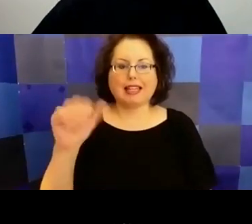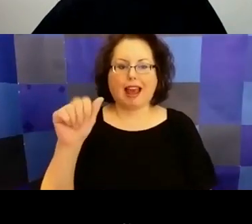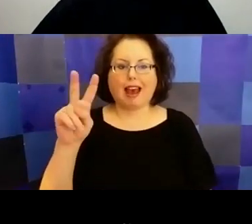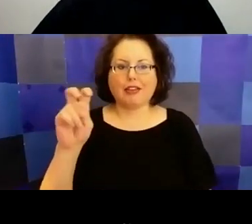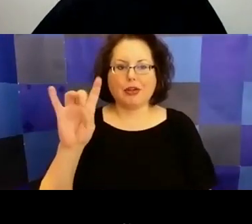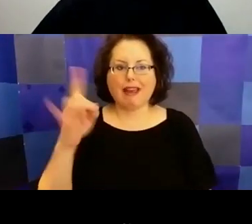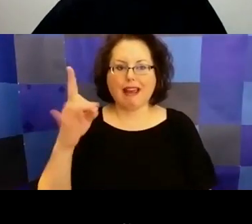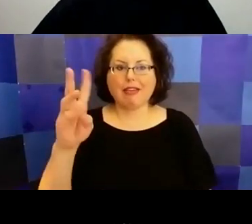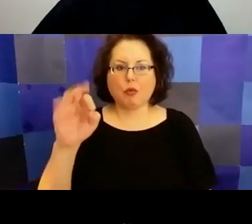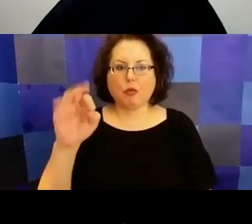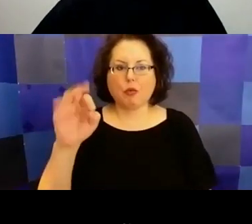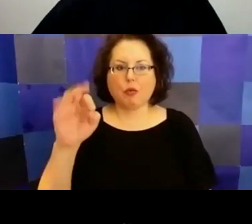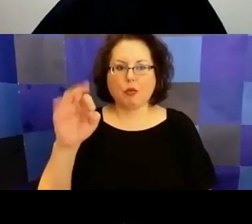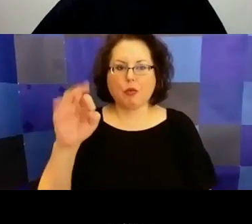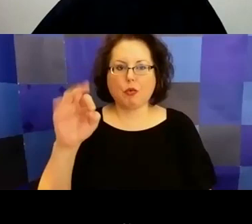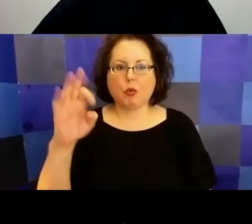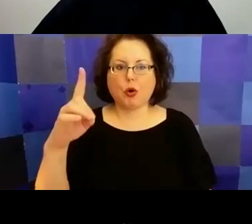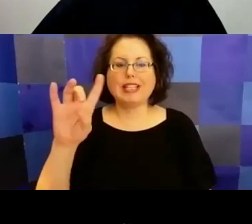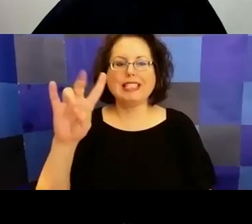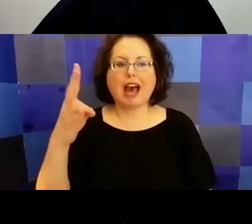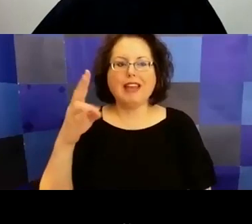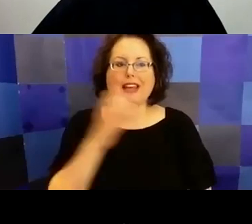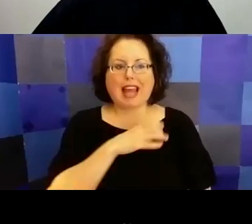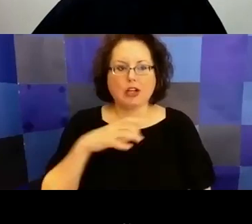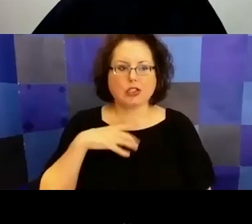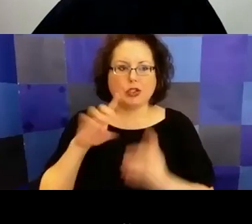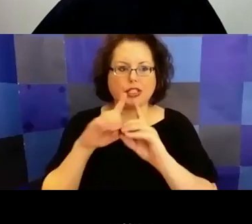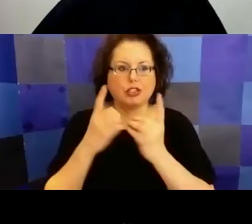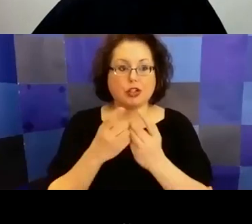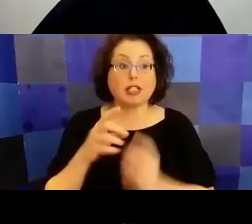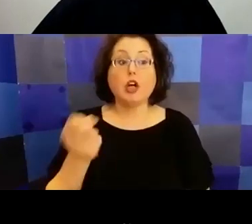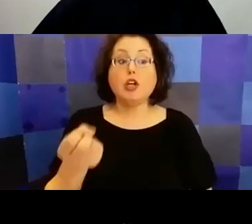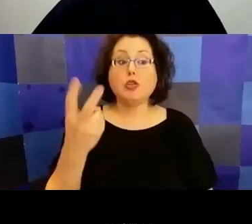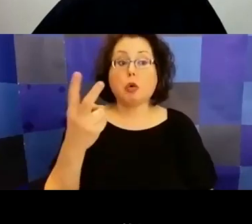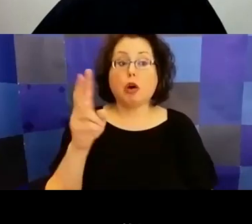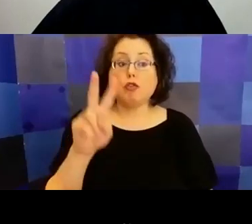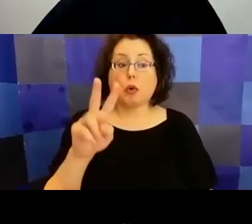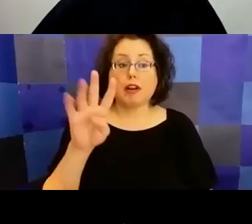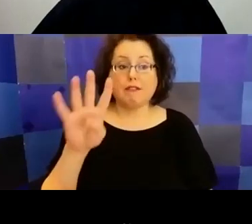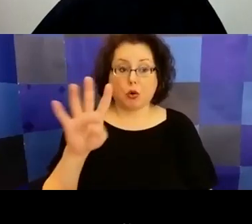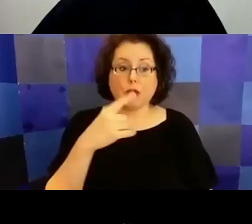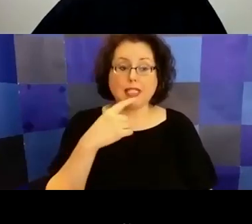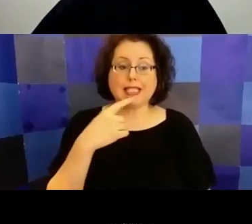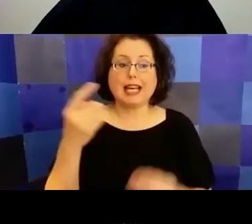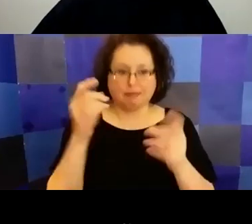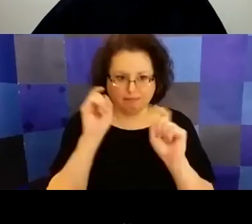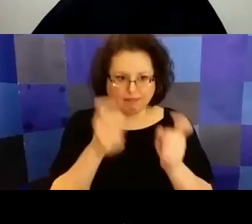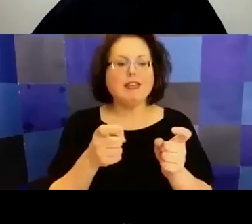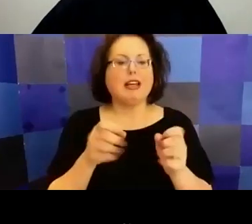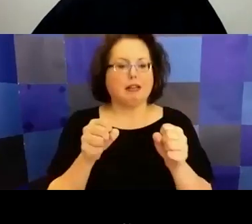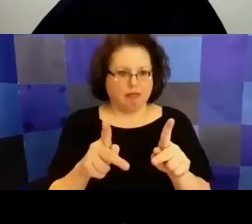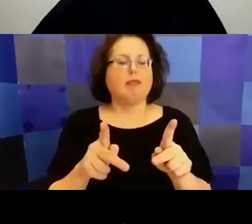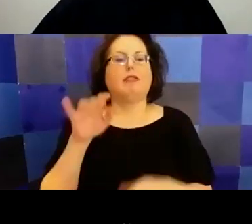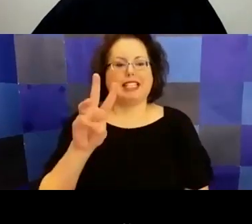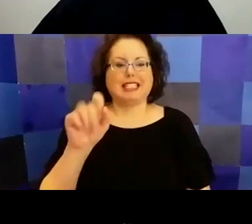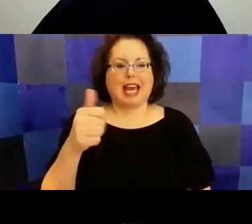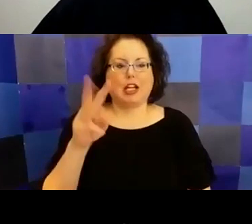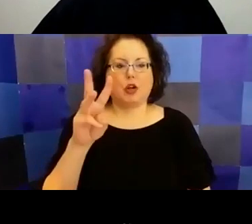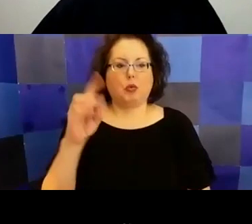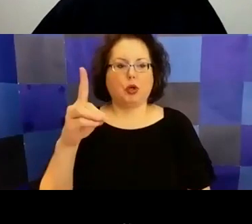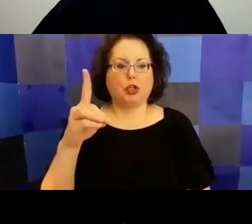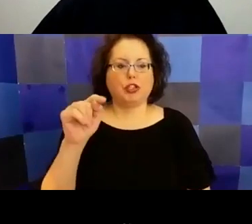District. Bill Number 1224, Resolution granting unto 610 Wood Street Partners,